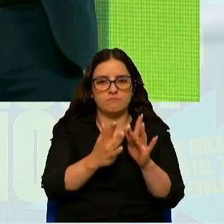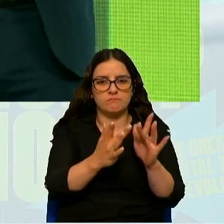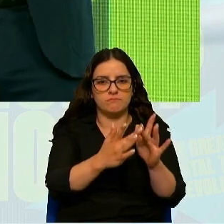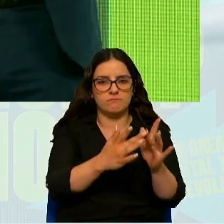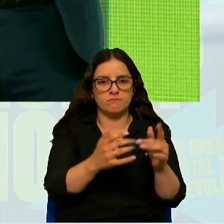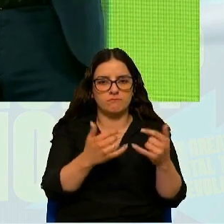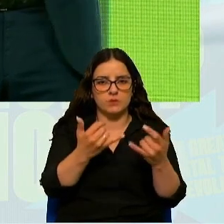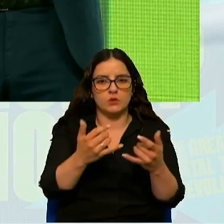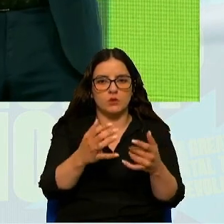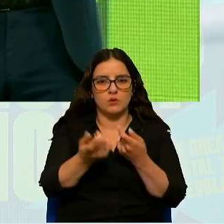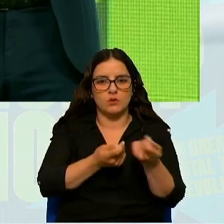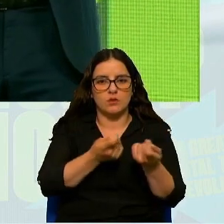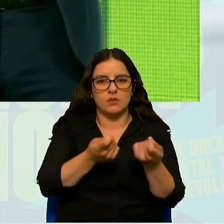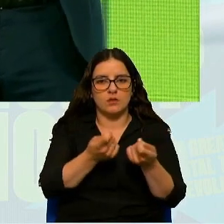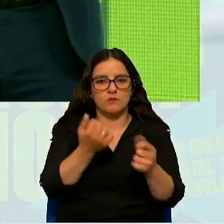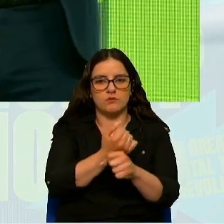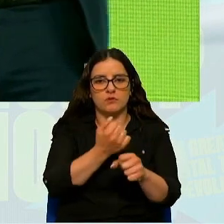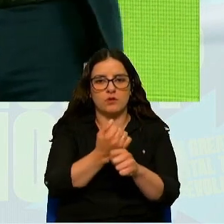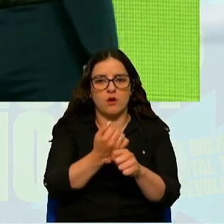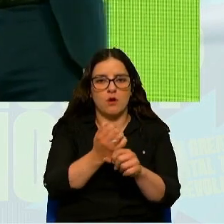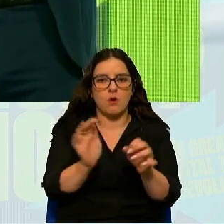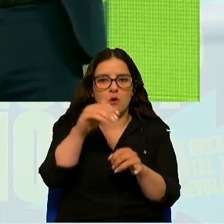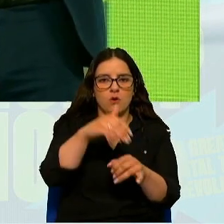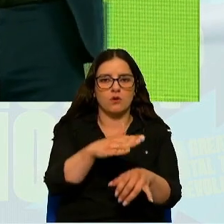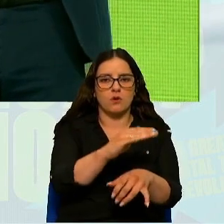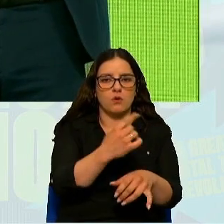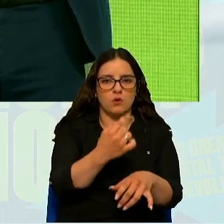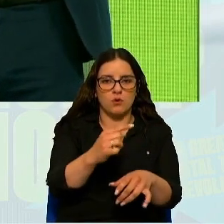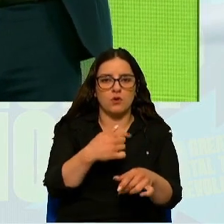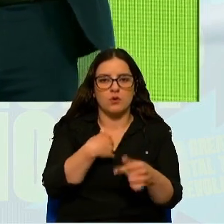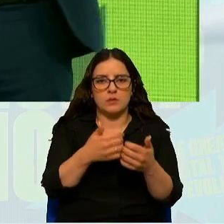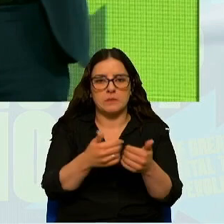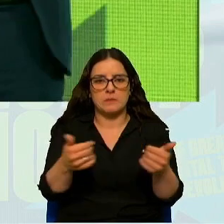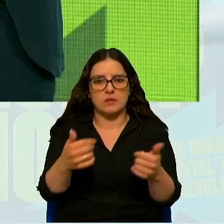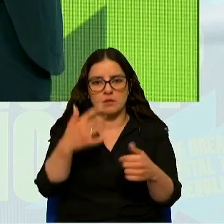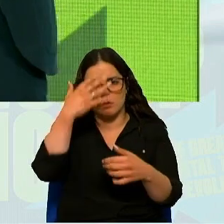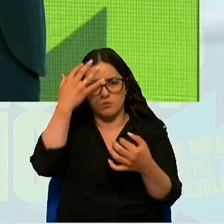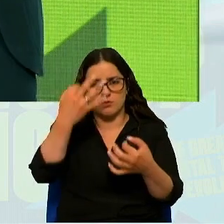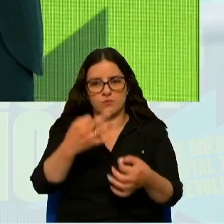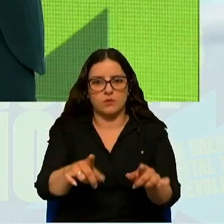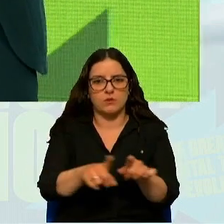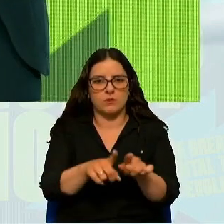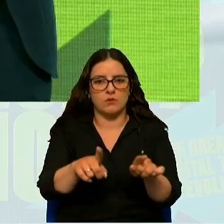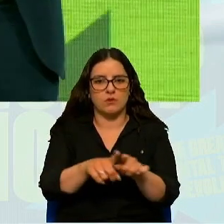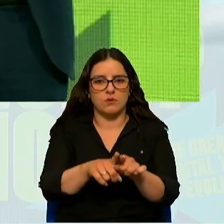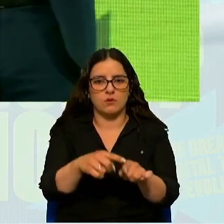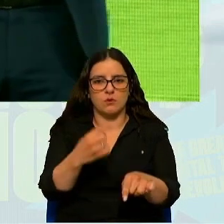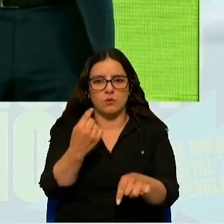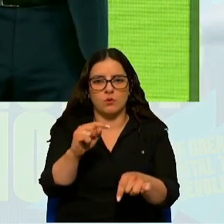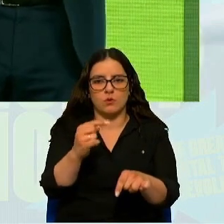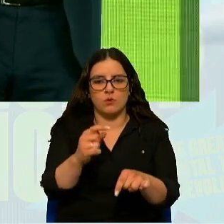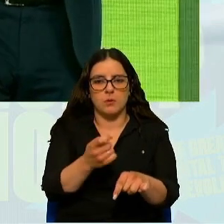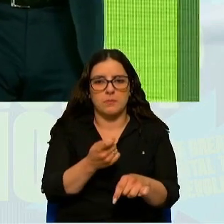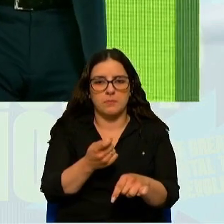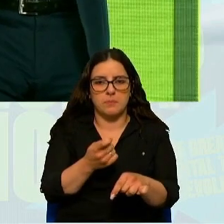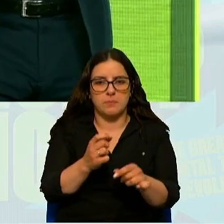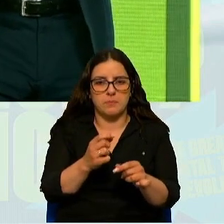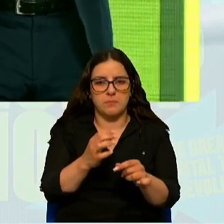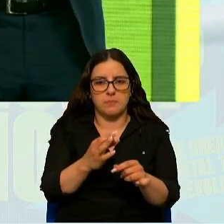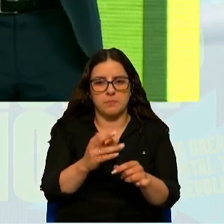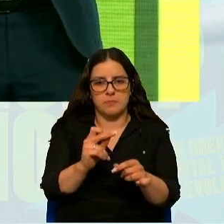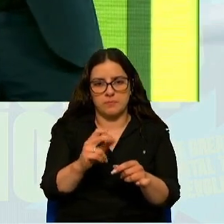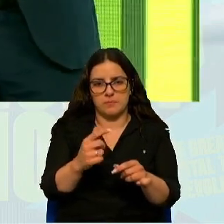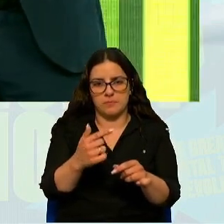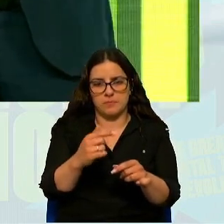moment they become on being ruled by a wave function. I separate them, they behave as almost an only